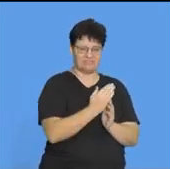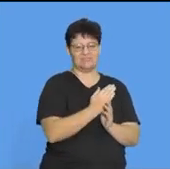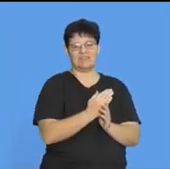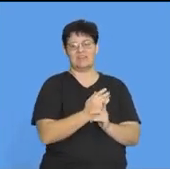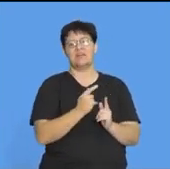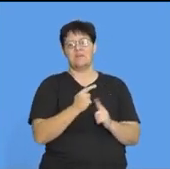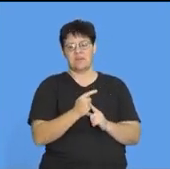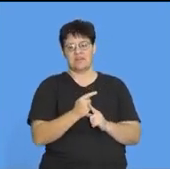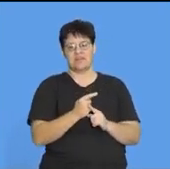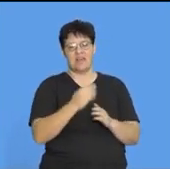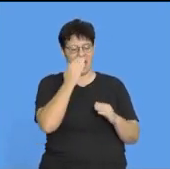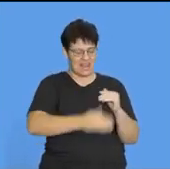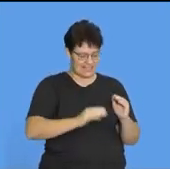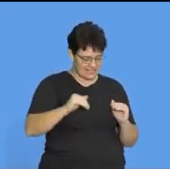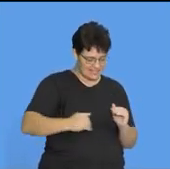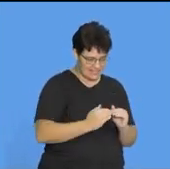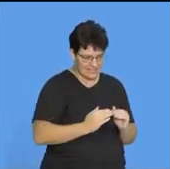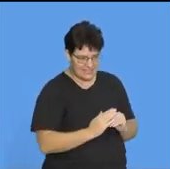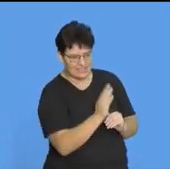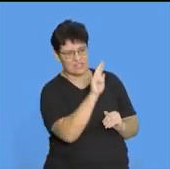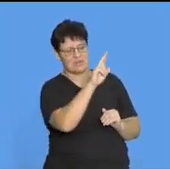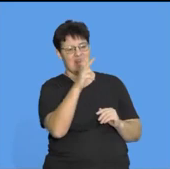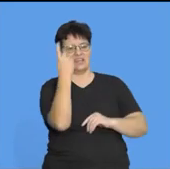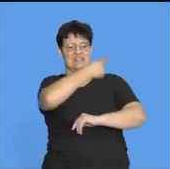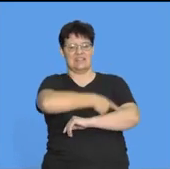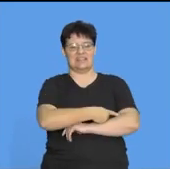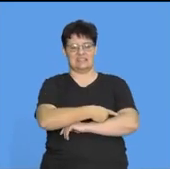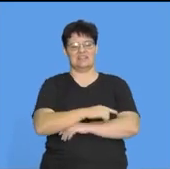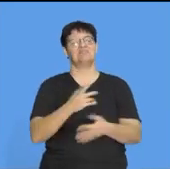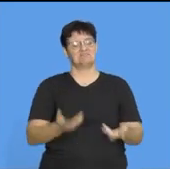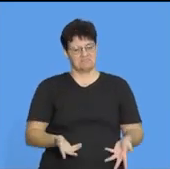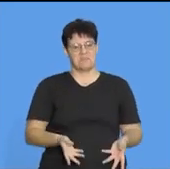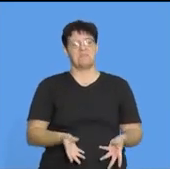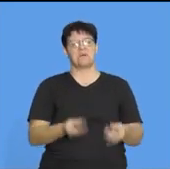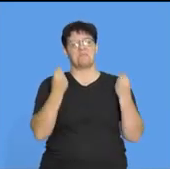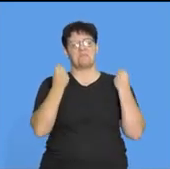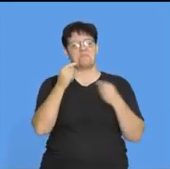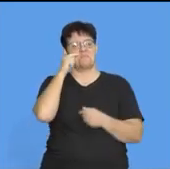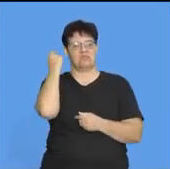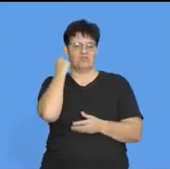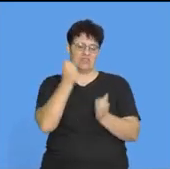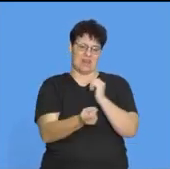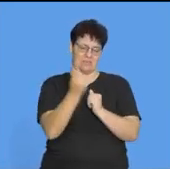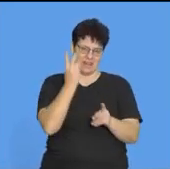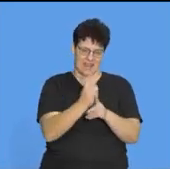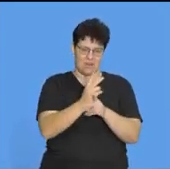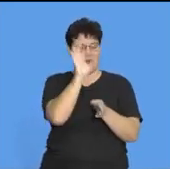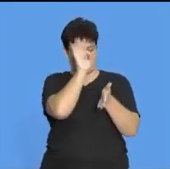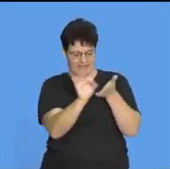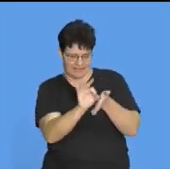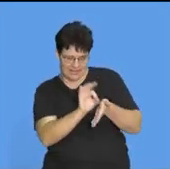that next 28 days cycle, we find the beginning of menstruation, which marks the beginning of a